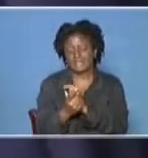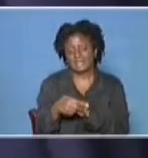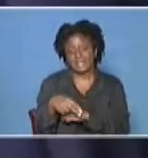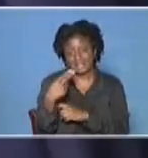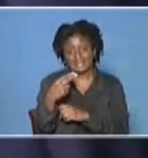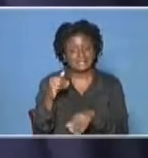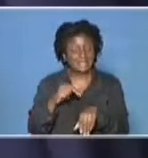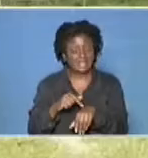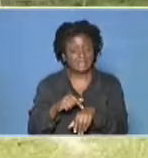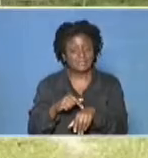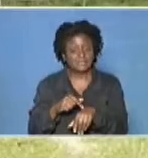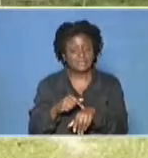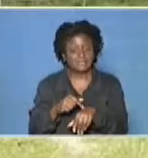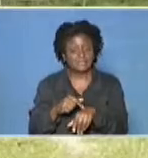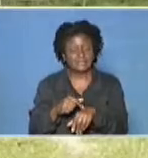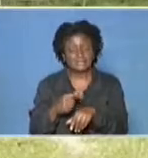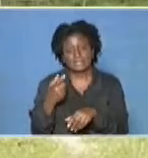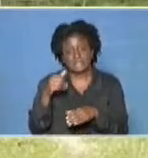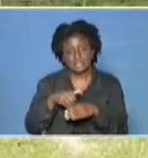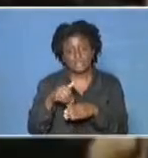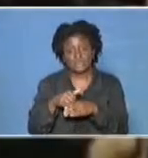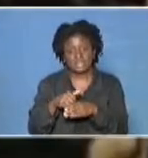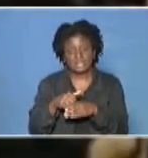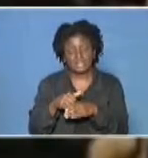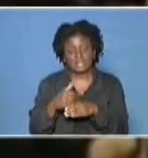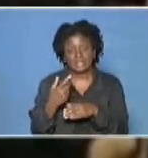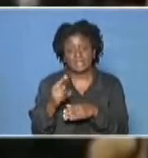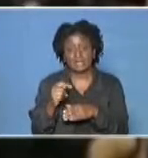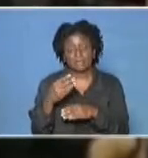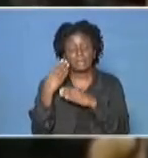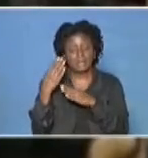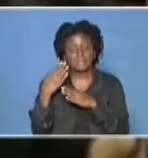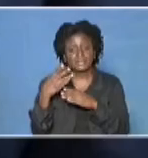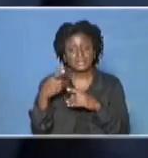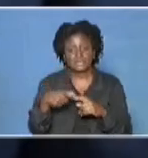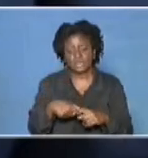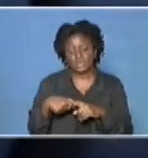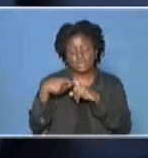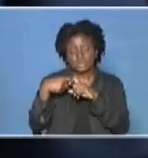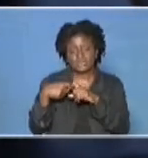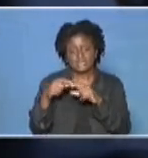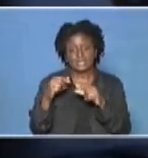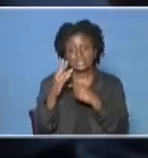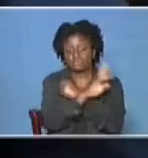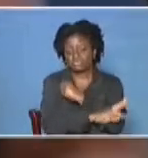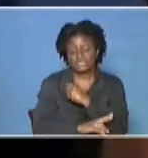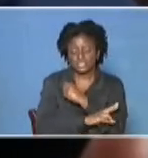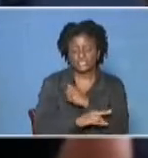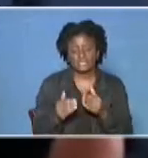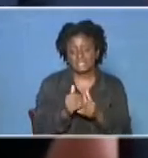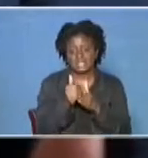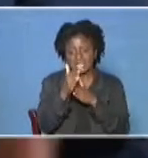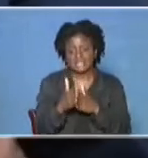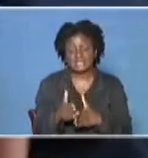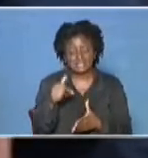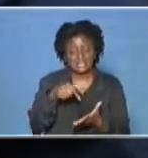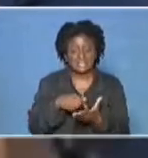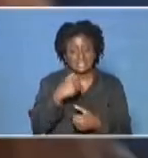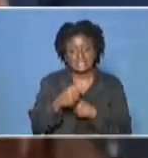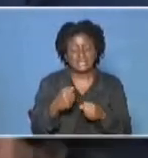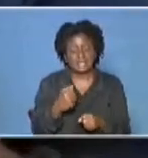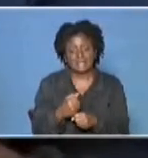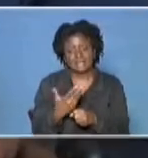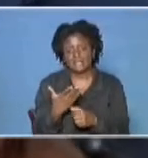chairmanship, counting the Bahamas hosting regional leaders this year as one of them. Well, highlight has been the hosting of the conference